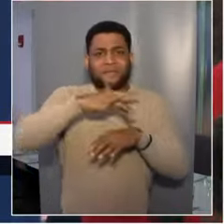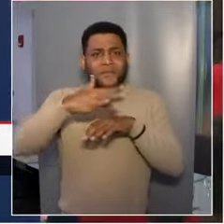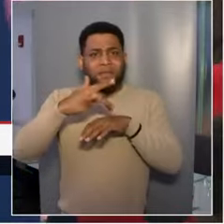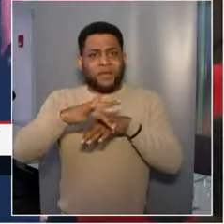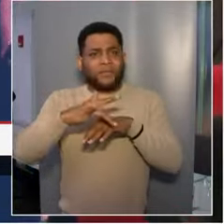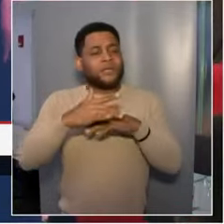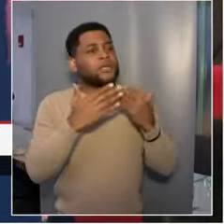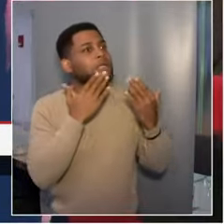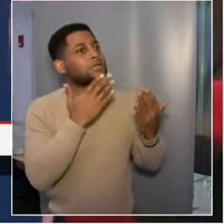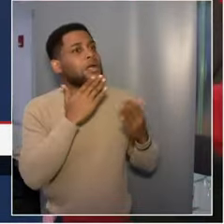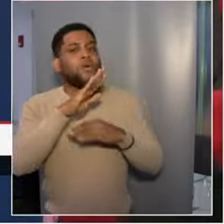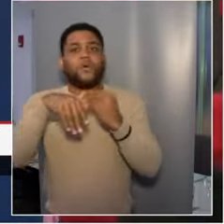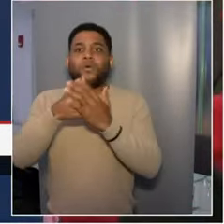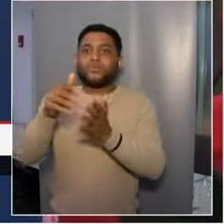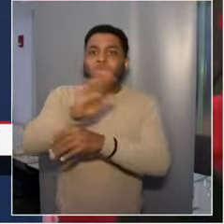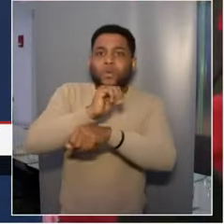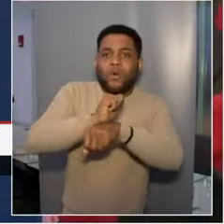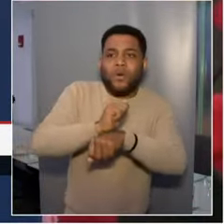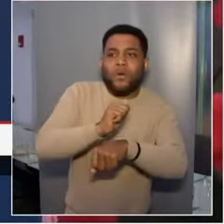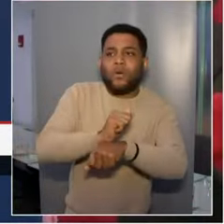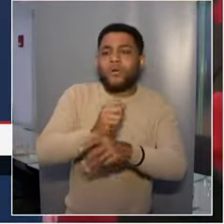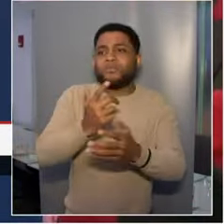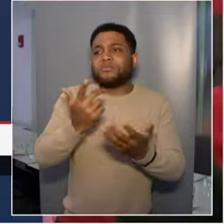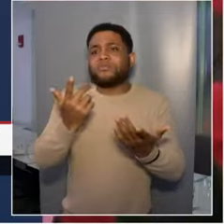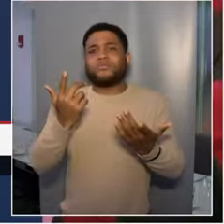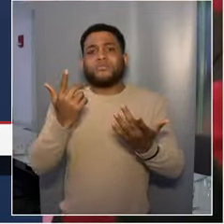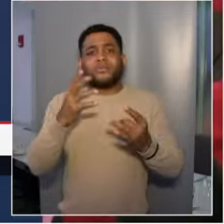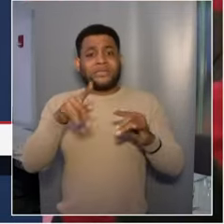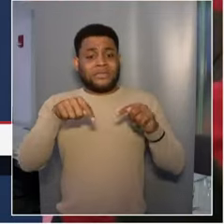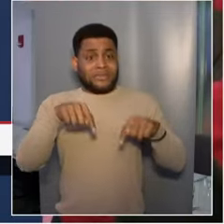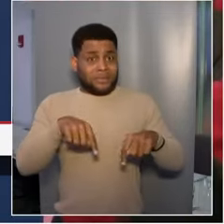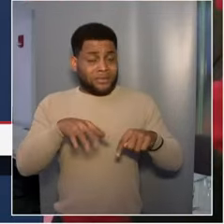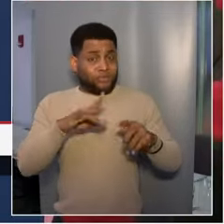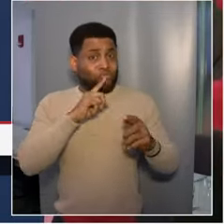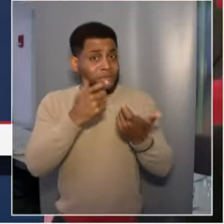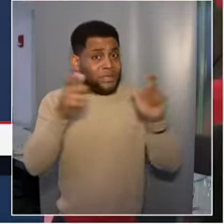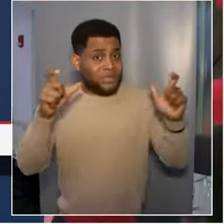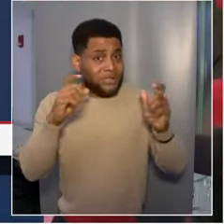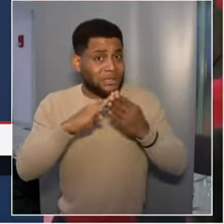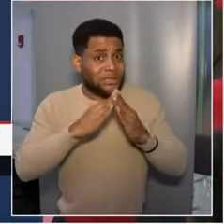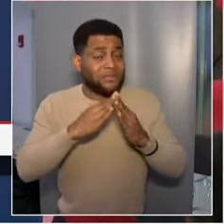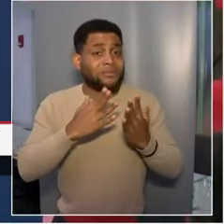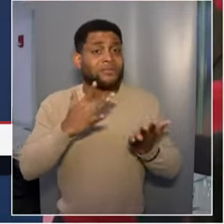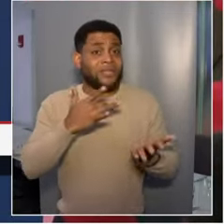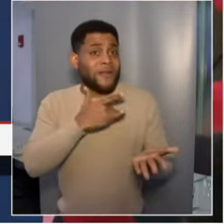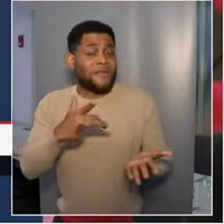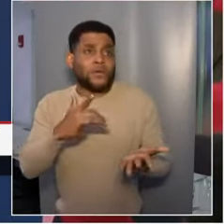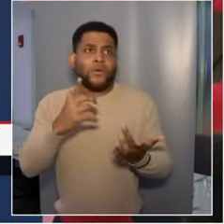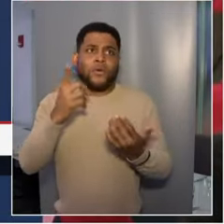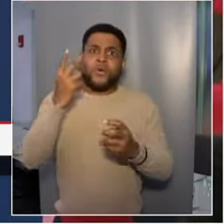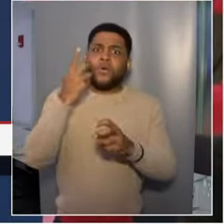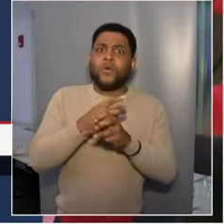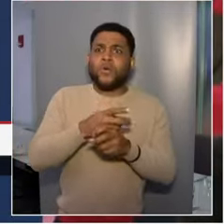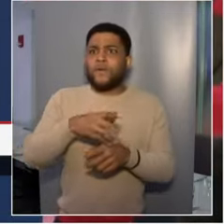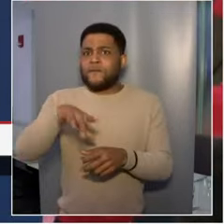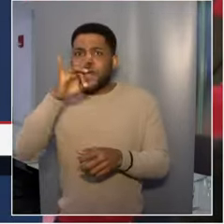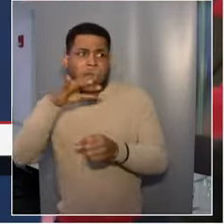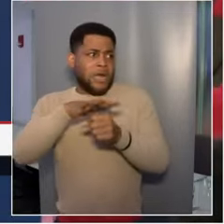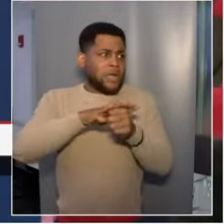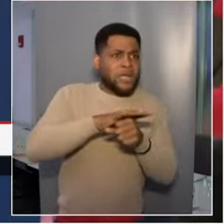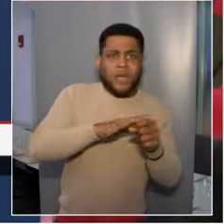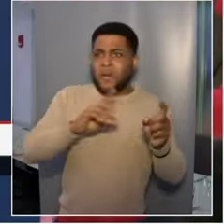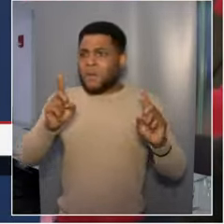in major metro areas, you're in this arms race to build bigger and better and